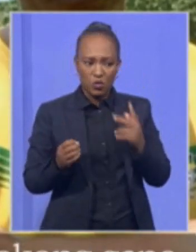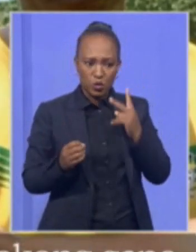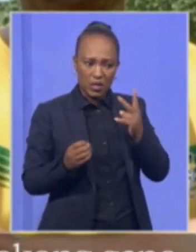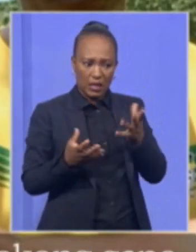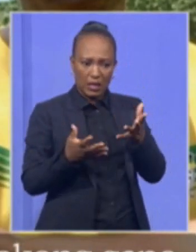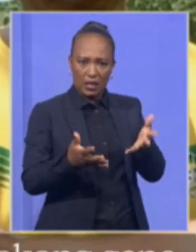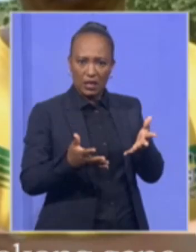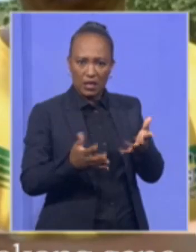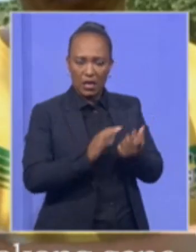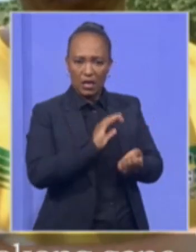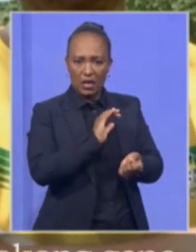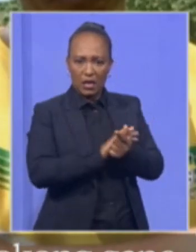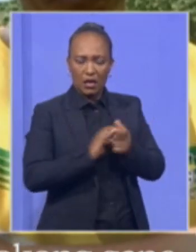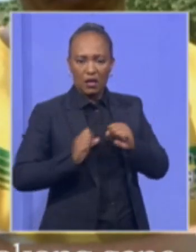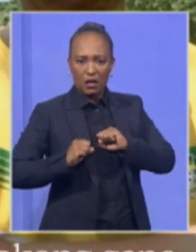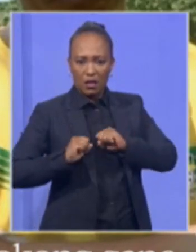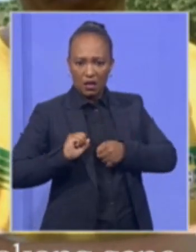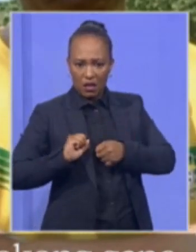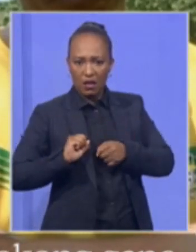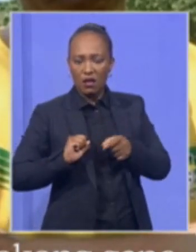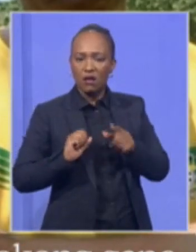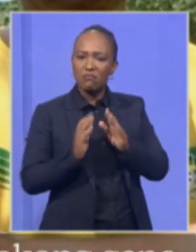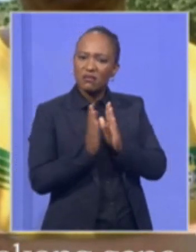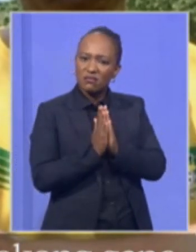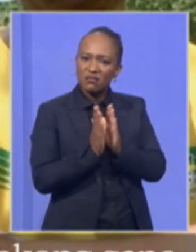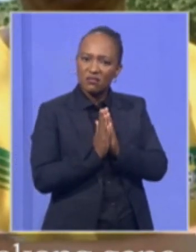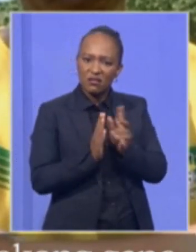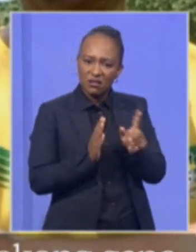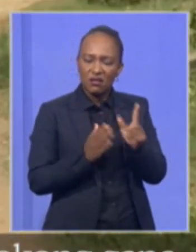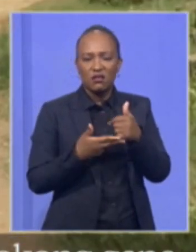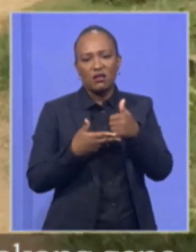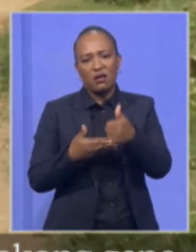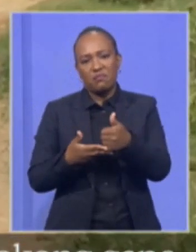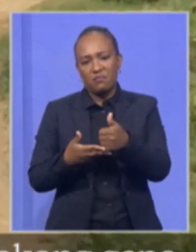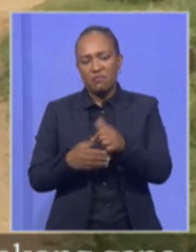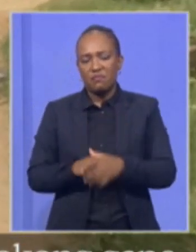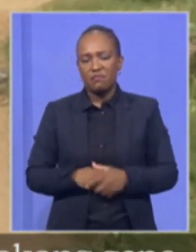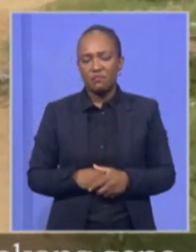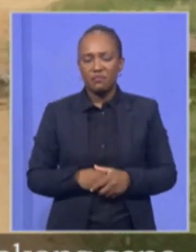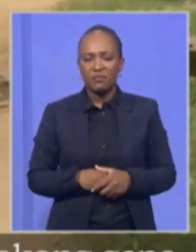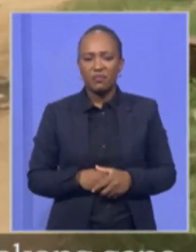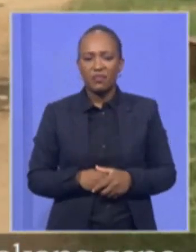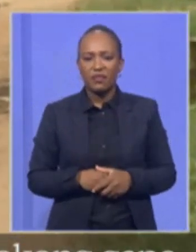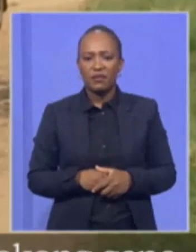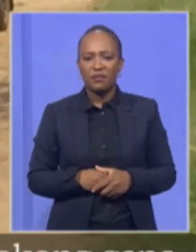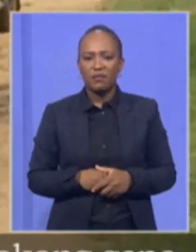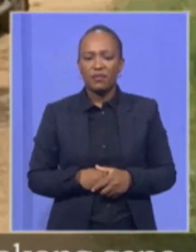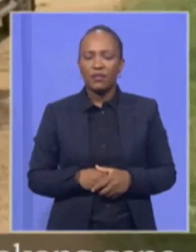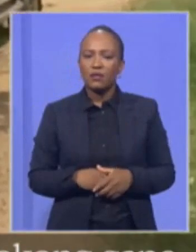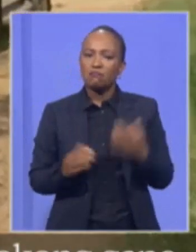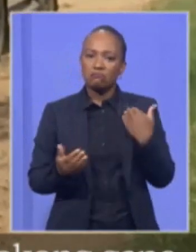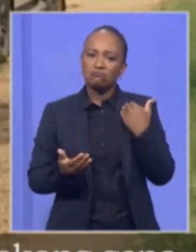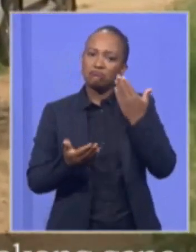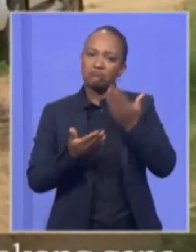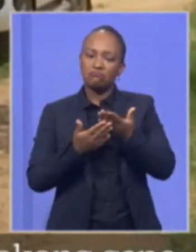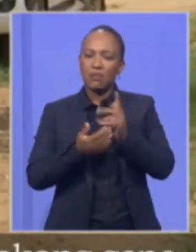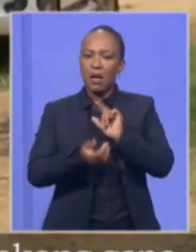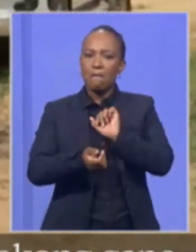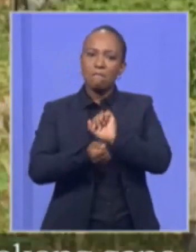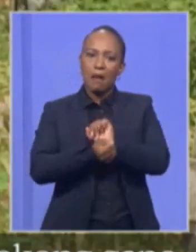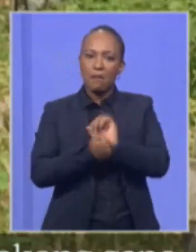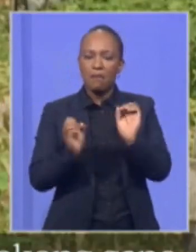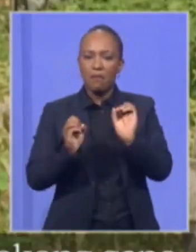kuša bohloko re ipiletša go bao ba thušago ba tle ba re thuše. Mo lebakeng le ga se wa tlhogolegwa motho ka